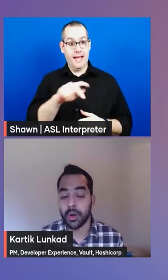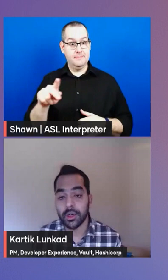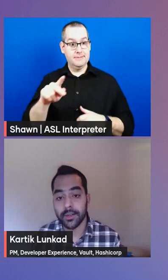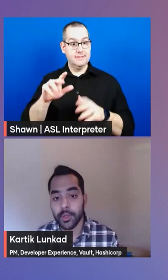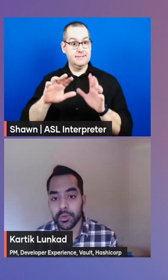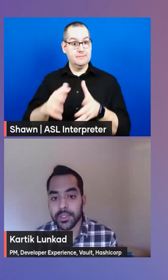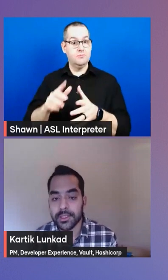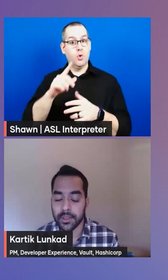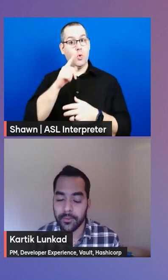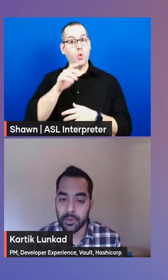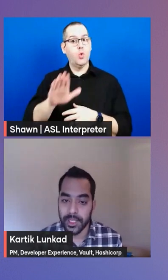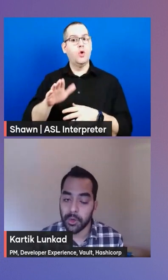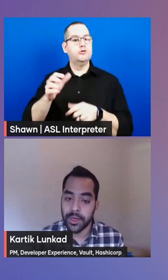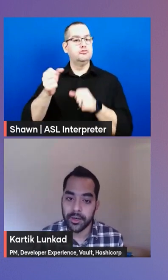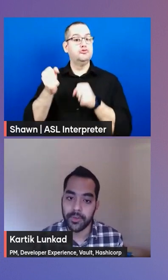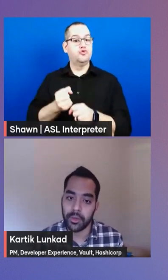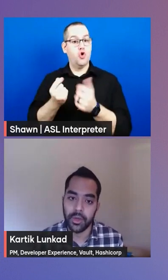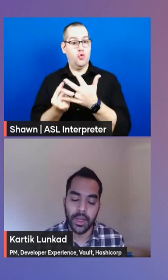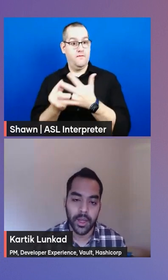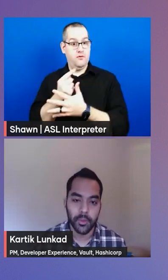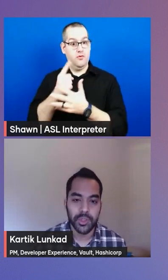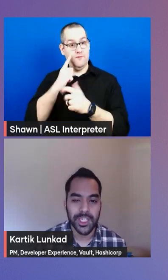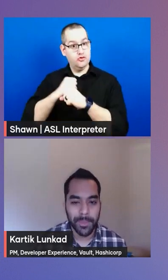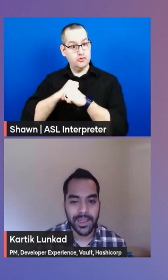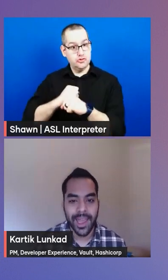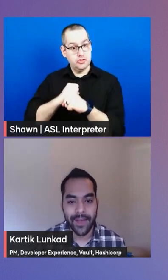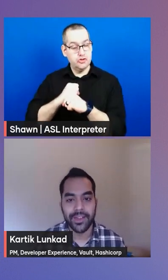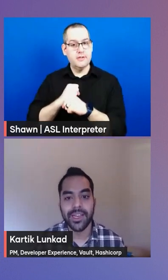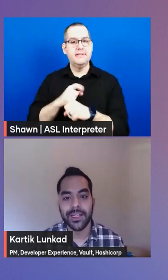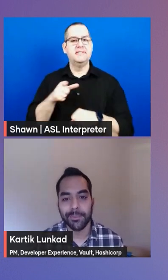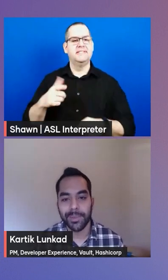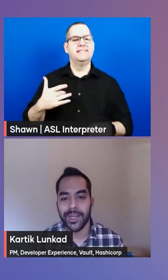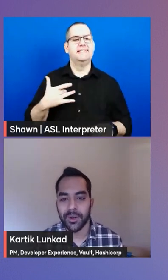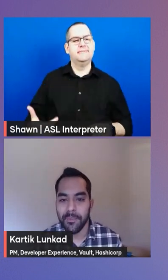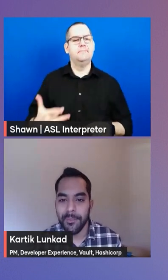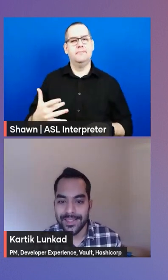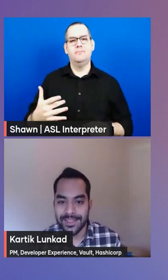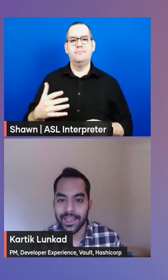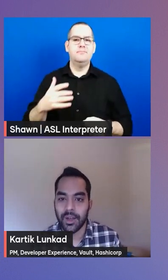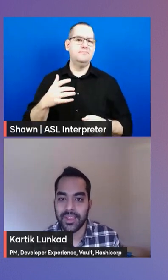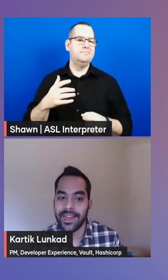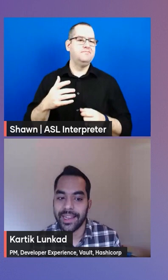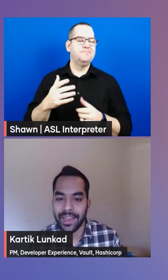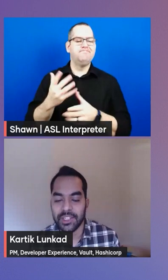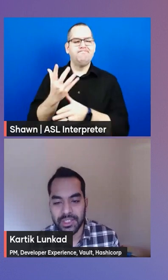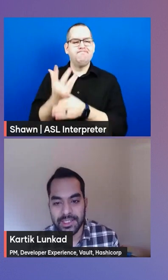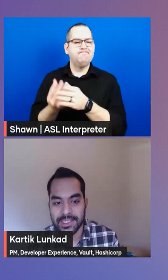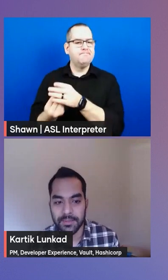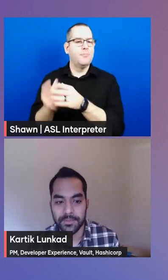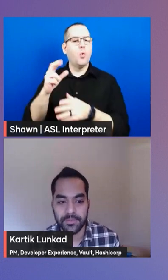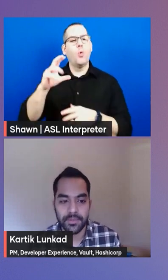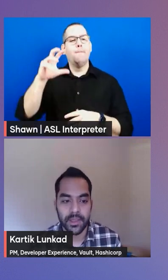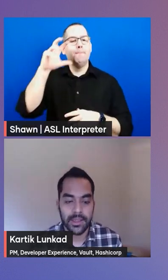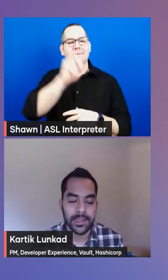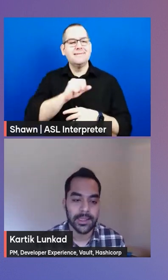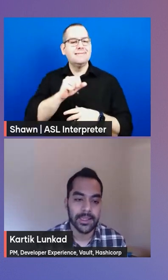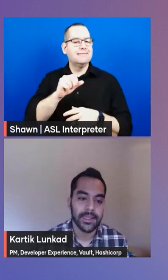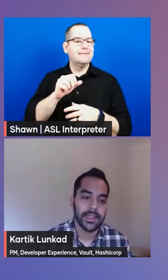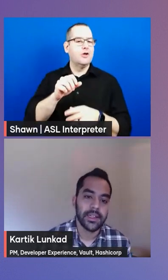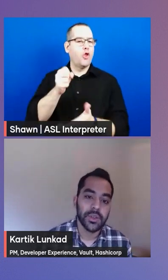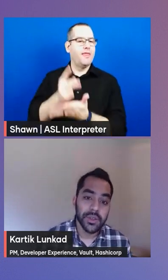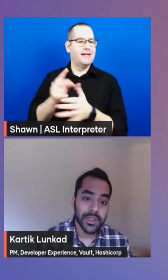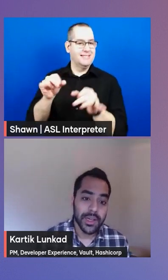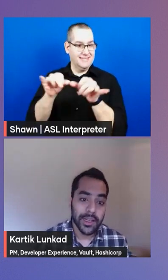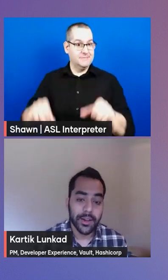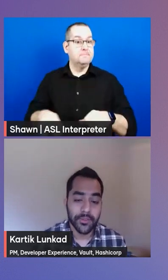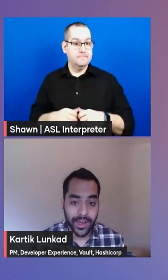a stronger security review, would typically have an incomplete or missing authentication system.